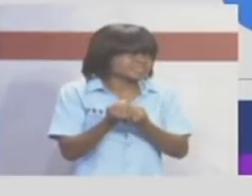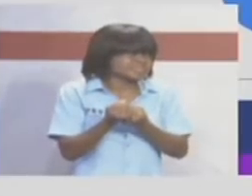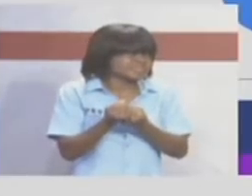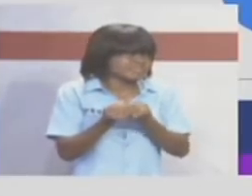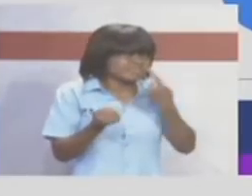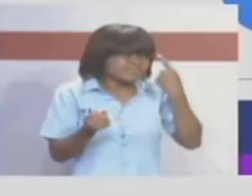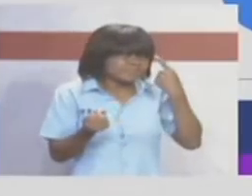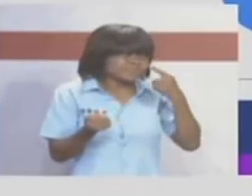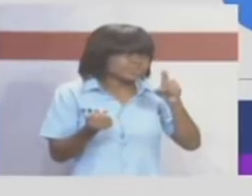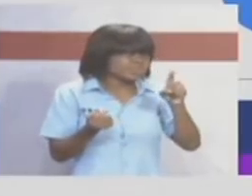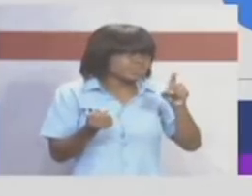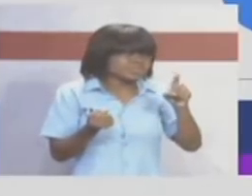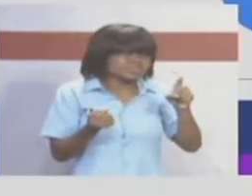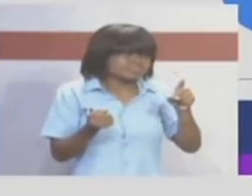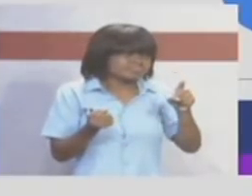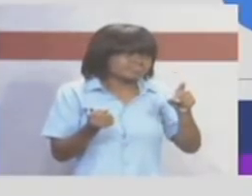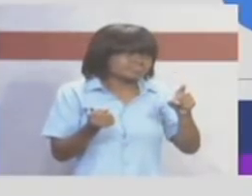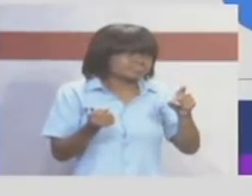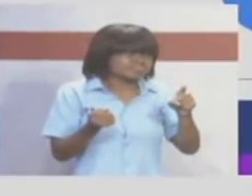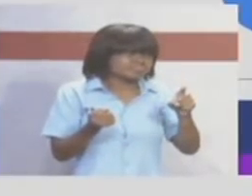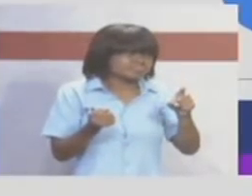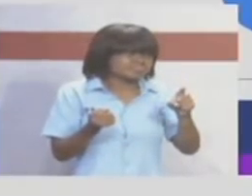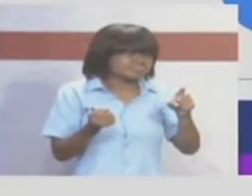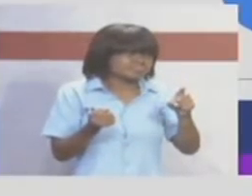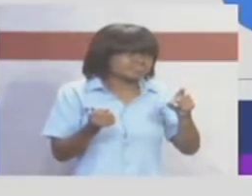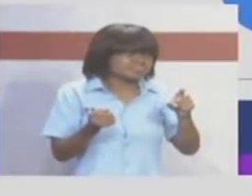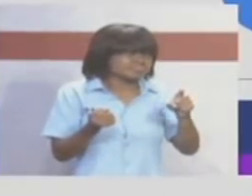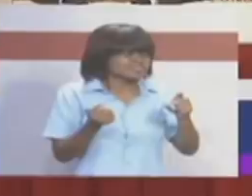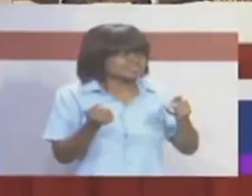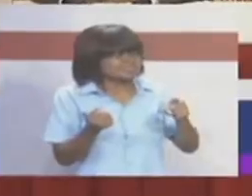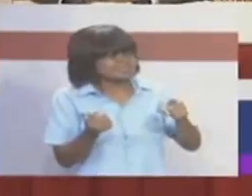it here today in the press conference? Thank you.